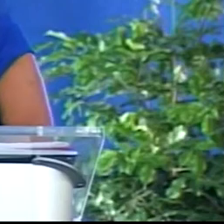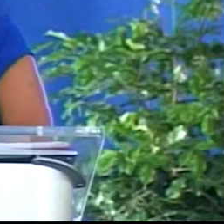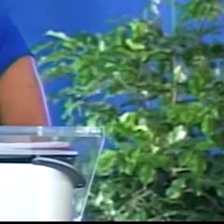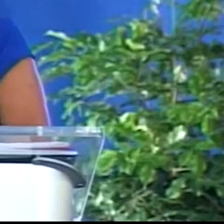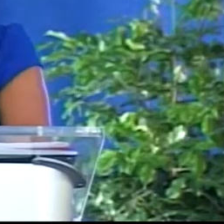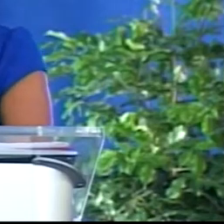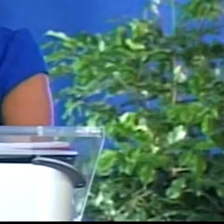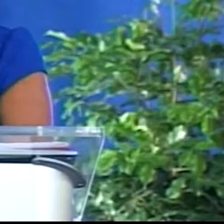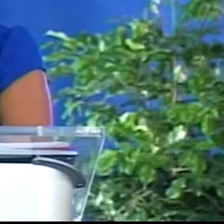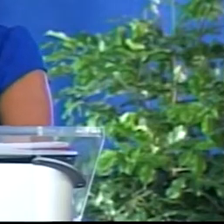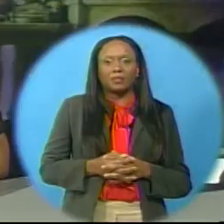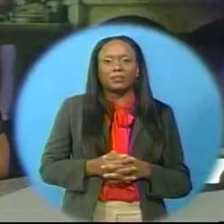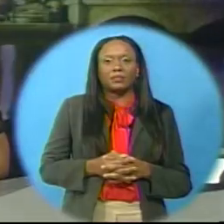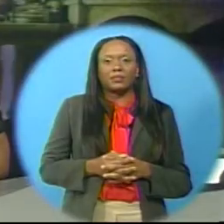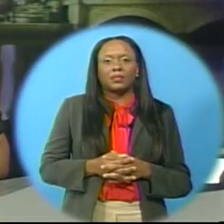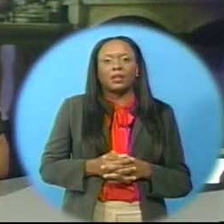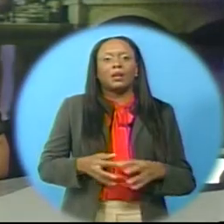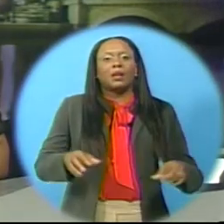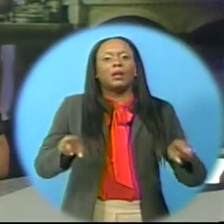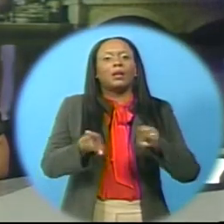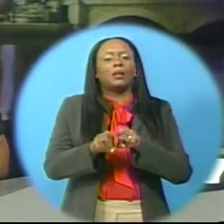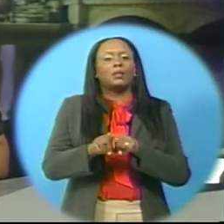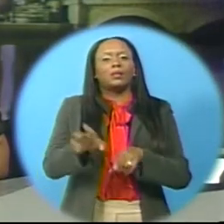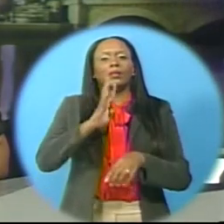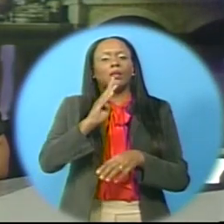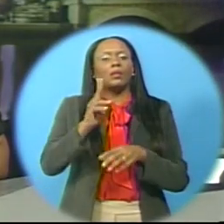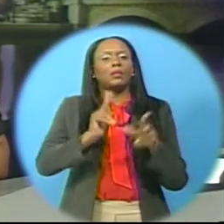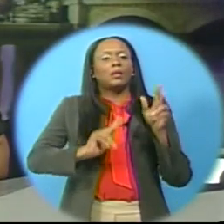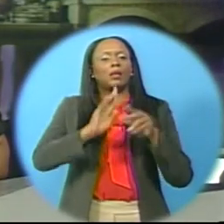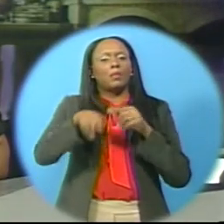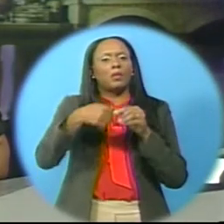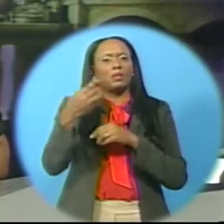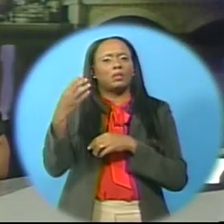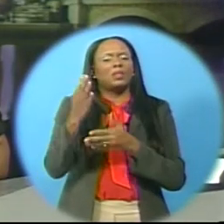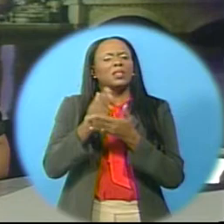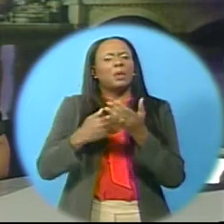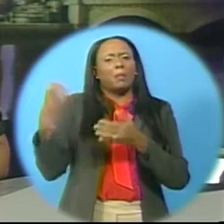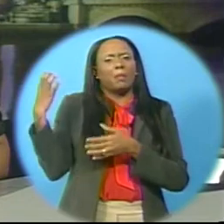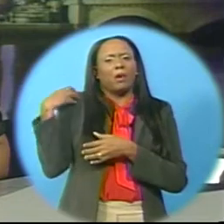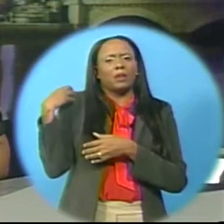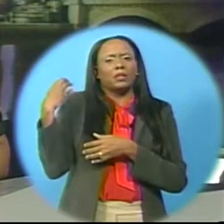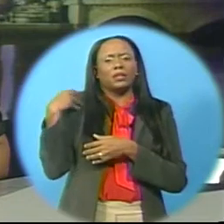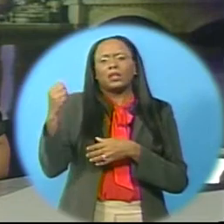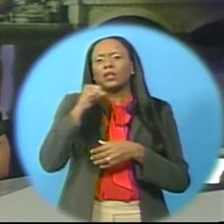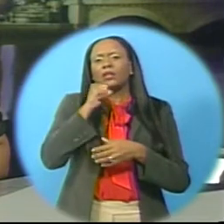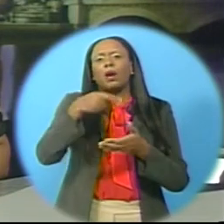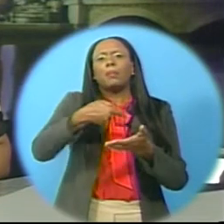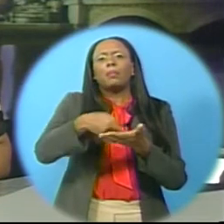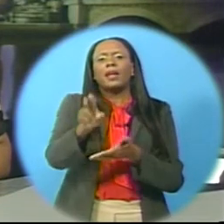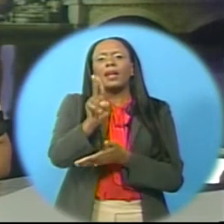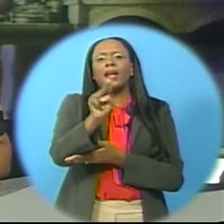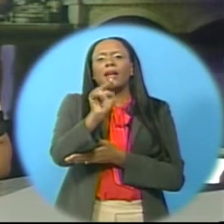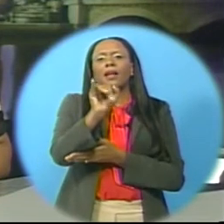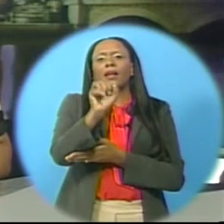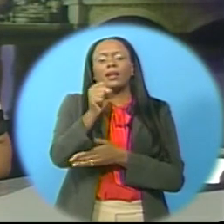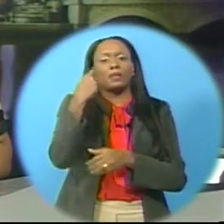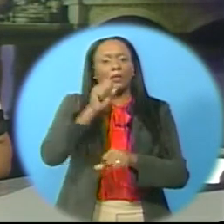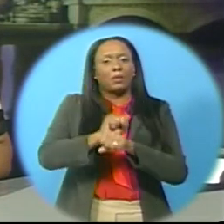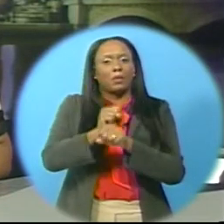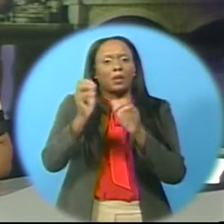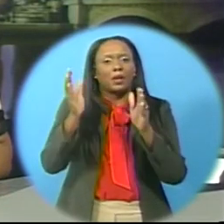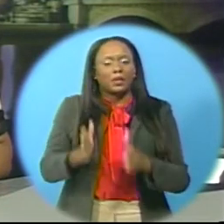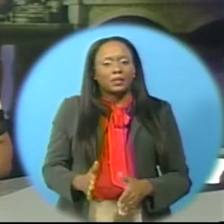during lean times. Dr. Bayer also went on to address the issue of employers failing to submit the NIS payments of